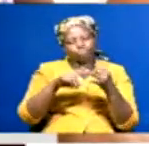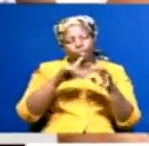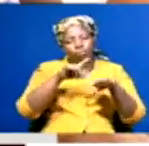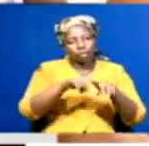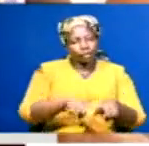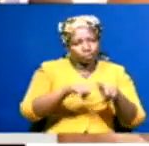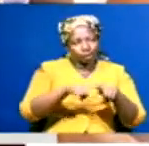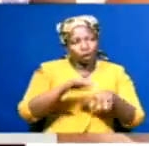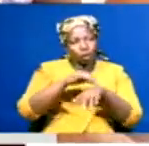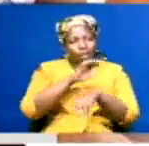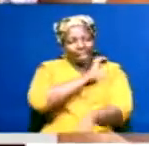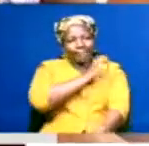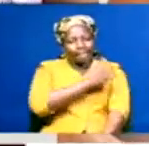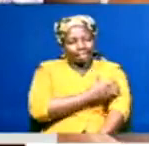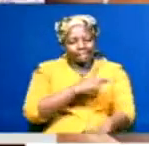energy, we depend